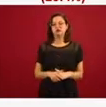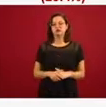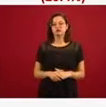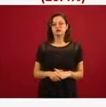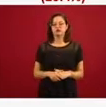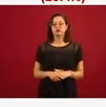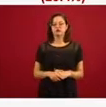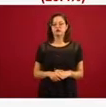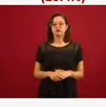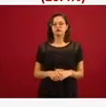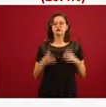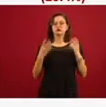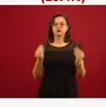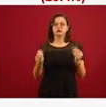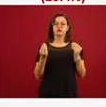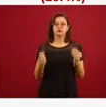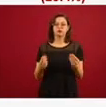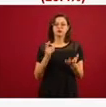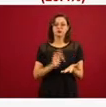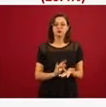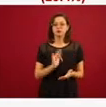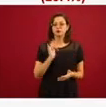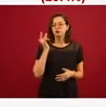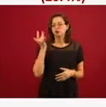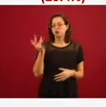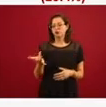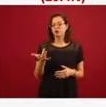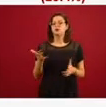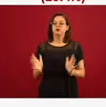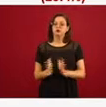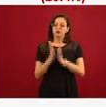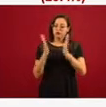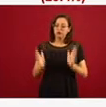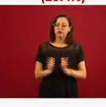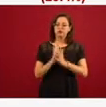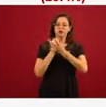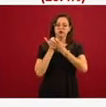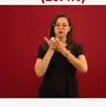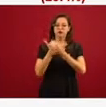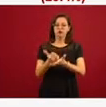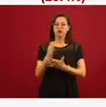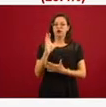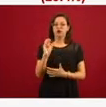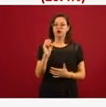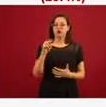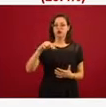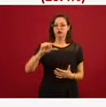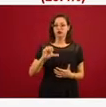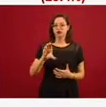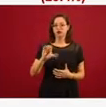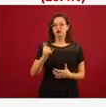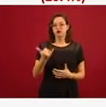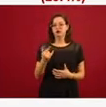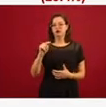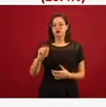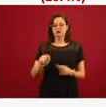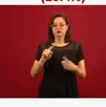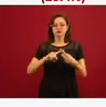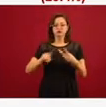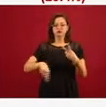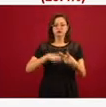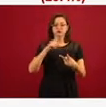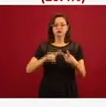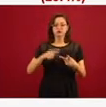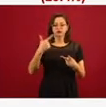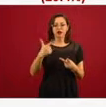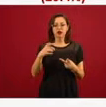And also there are some updates happening during the conference. We would like to thank all the collaboration